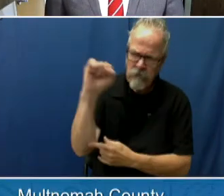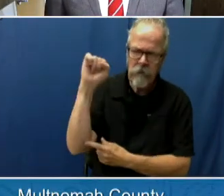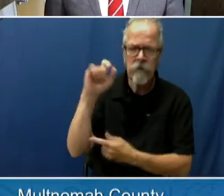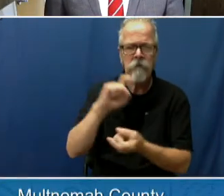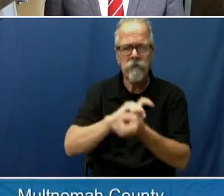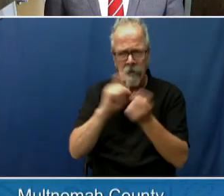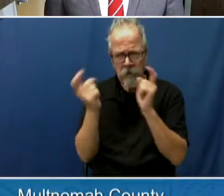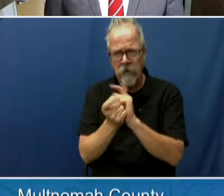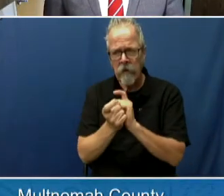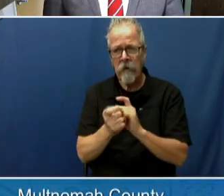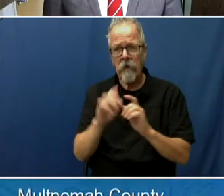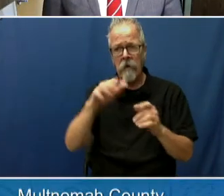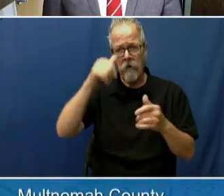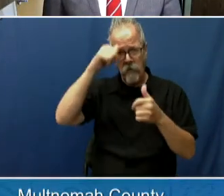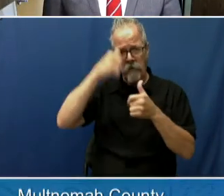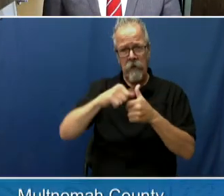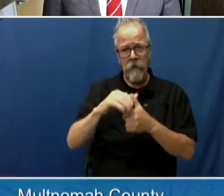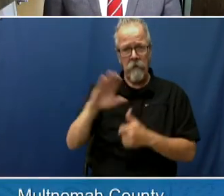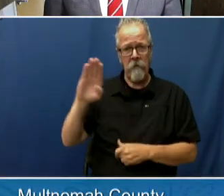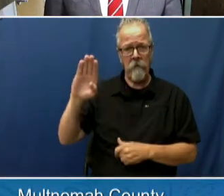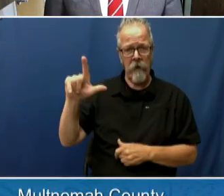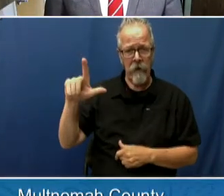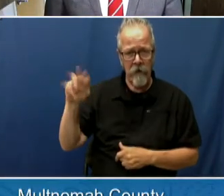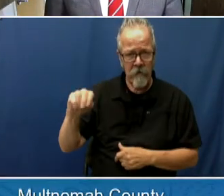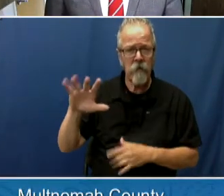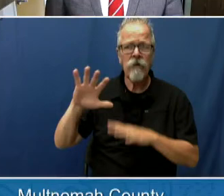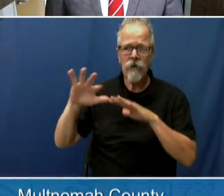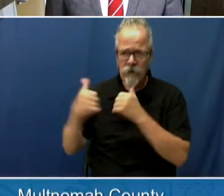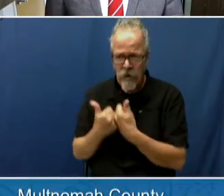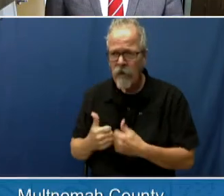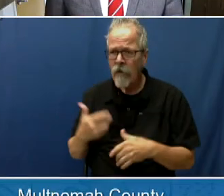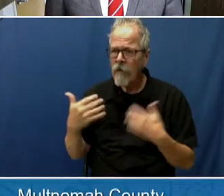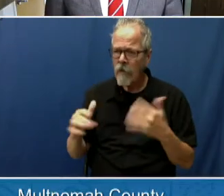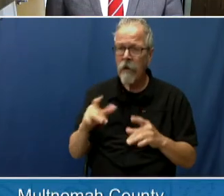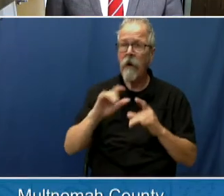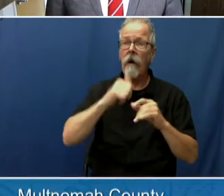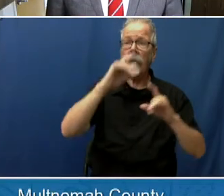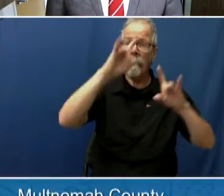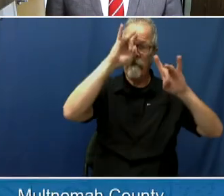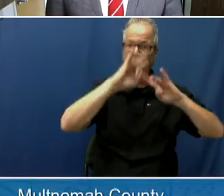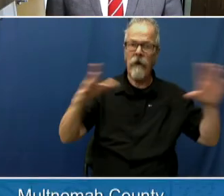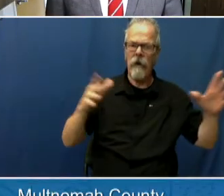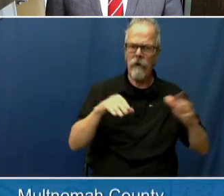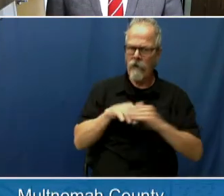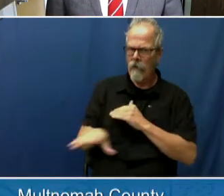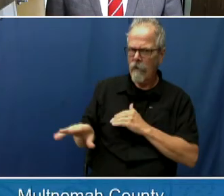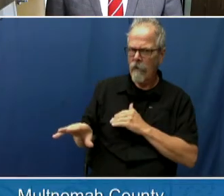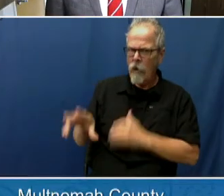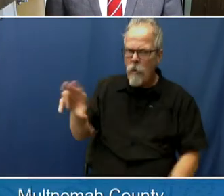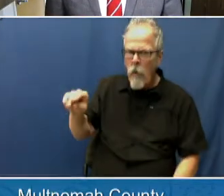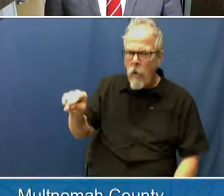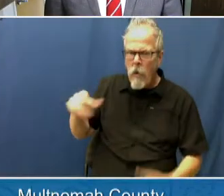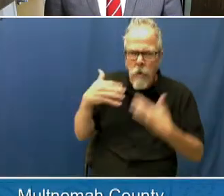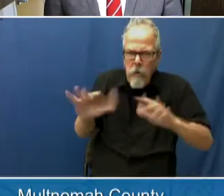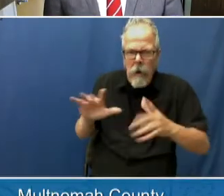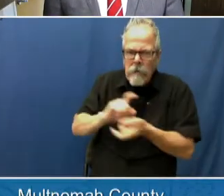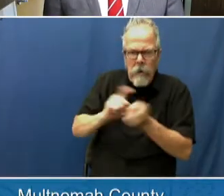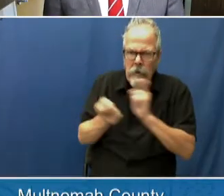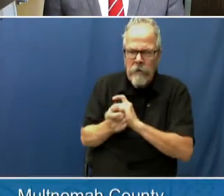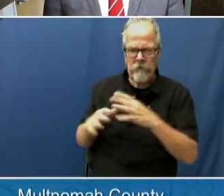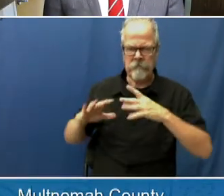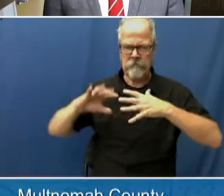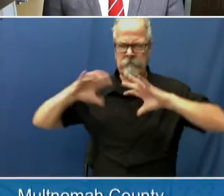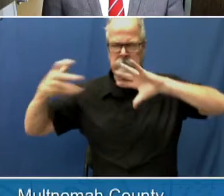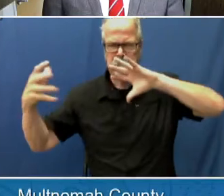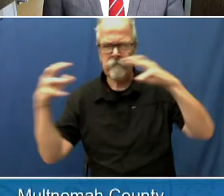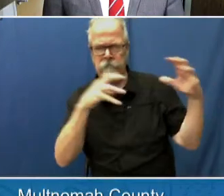lead to radicalization, violence, and distrust in our systems. Look at what happened in our nation's capital on January 6th of